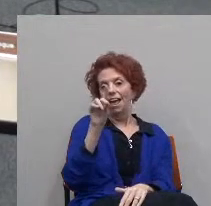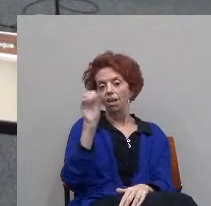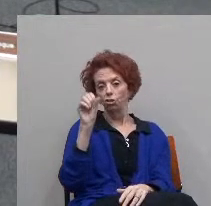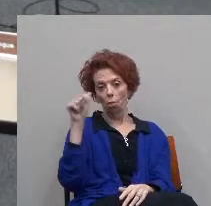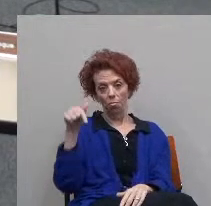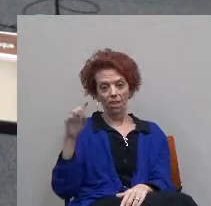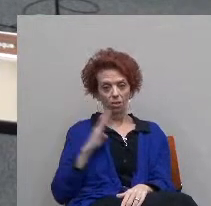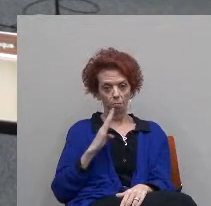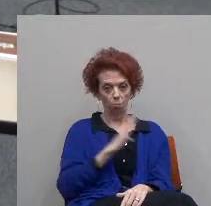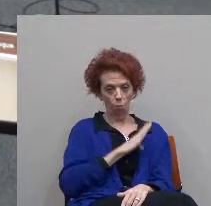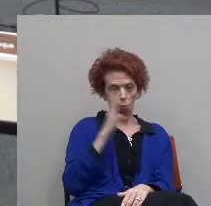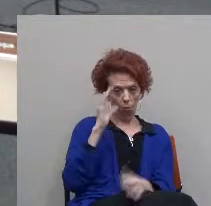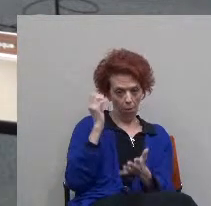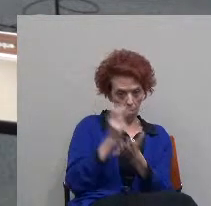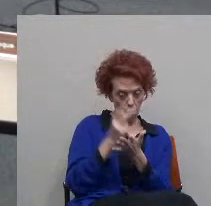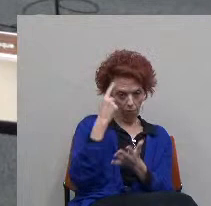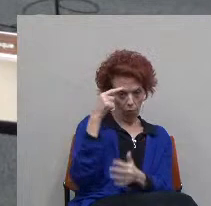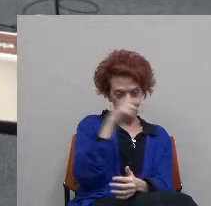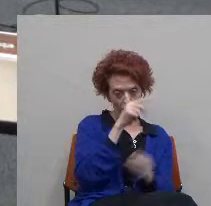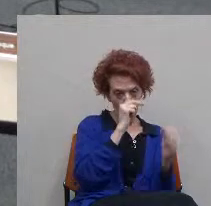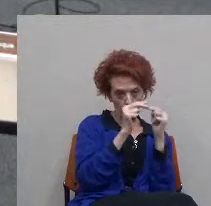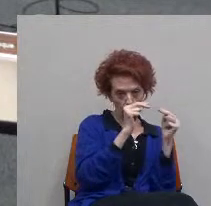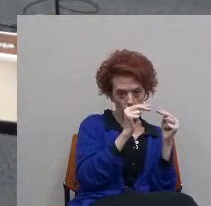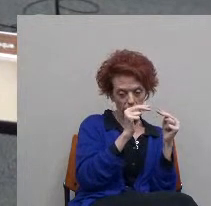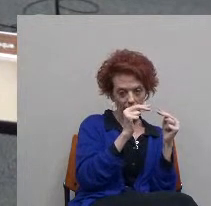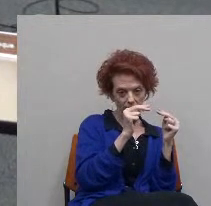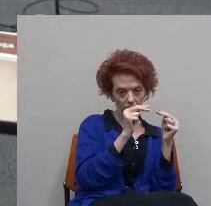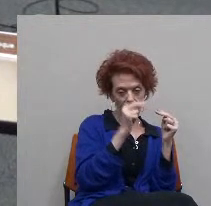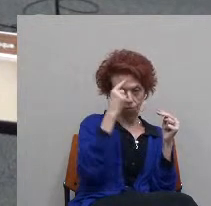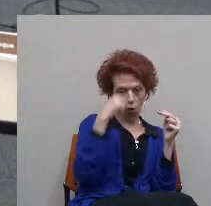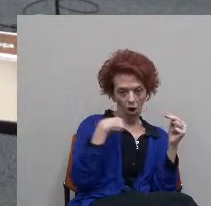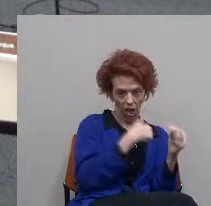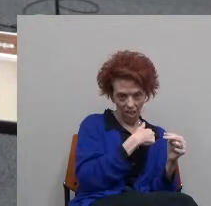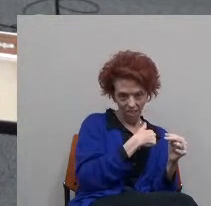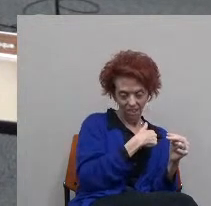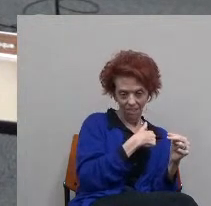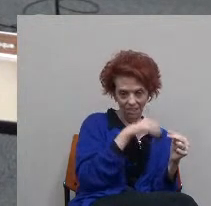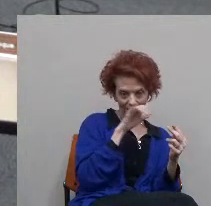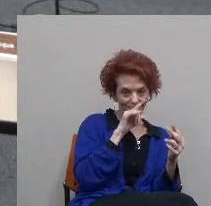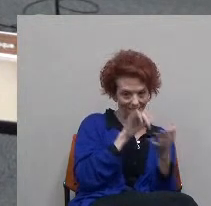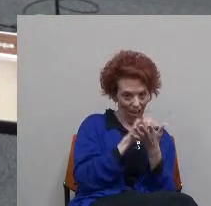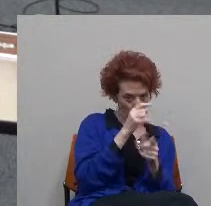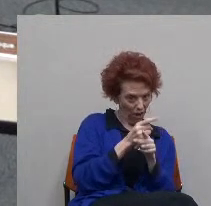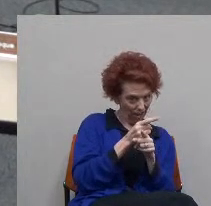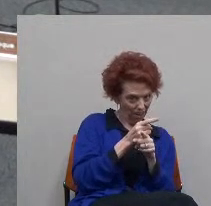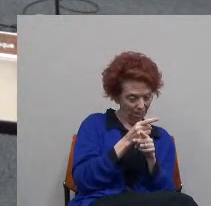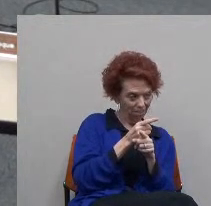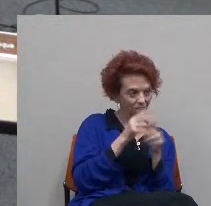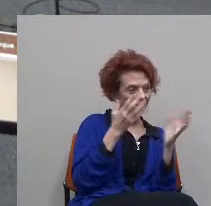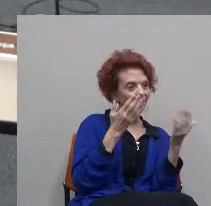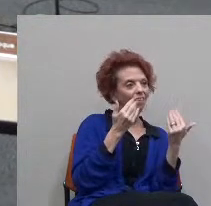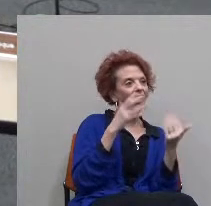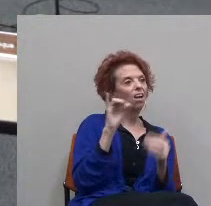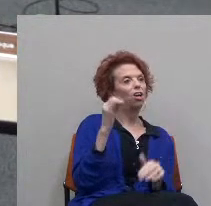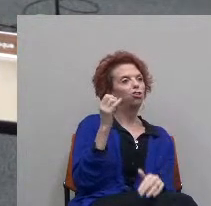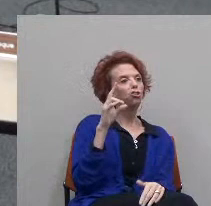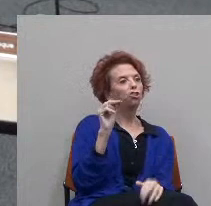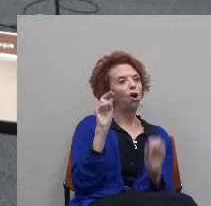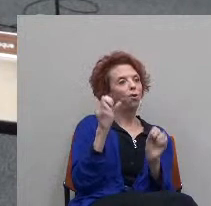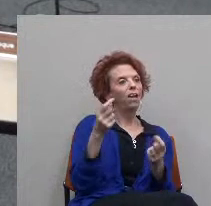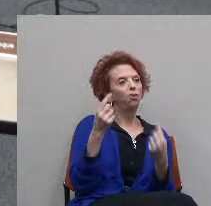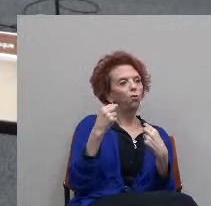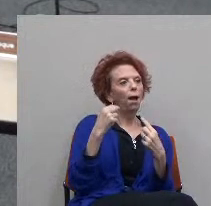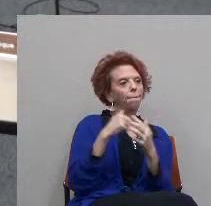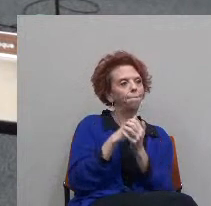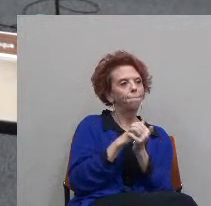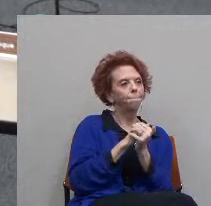board would be approving for them to negotiate on our behalf since we're the owner? Is that the right interpretation? Joan, would you mind coming up and